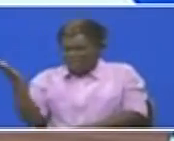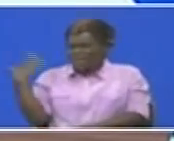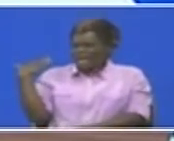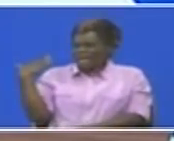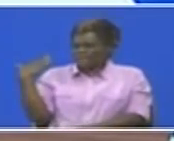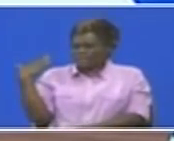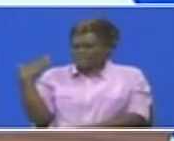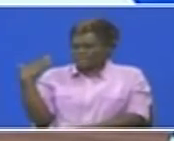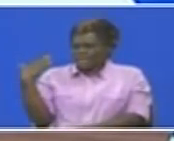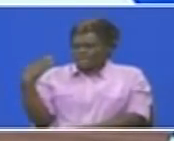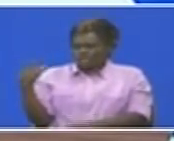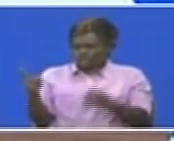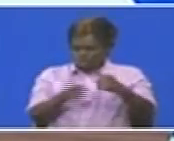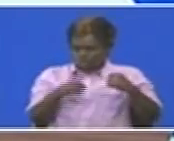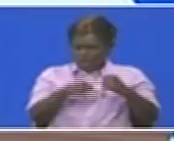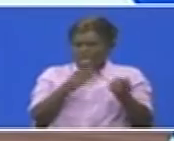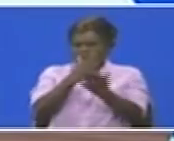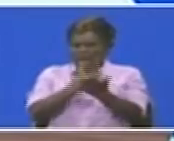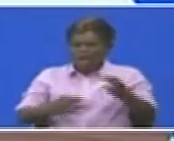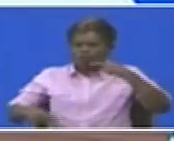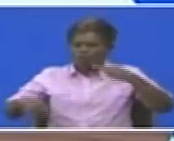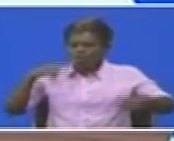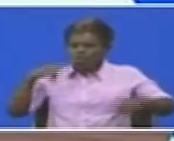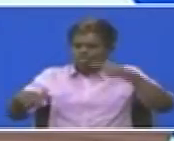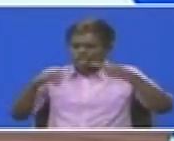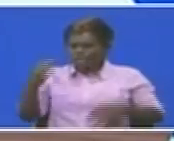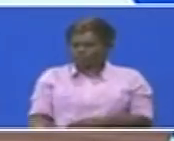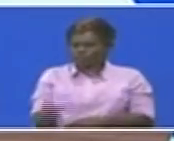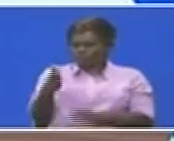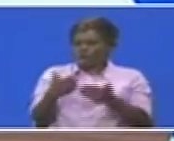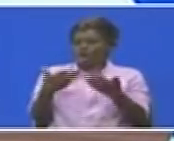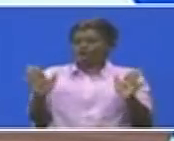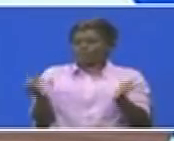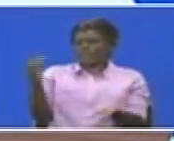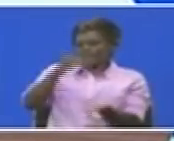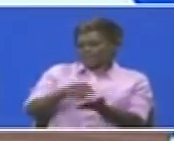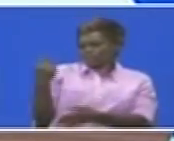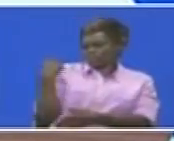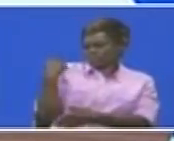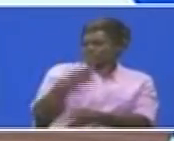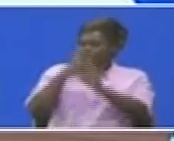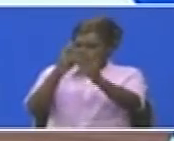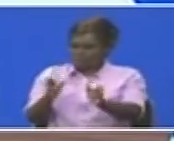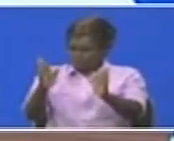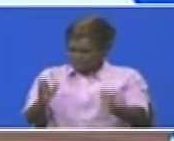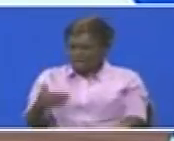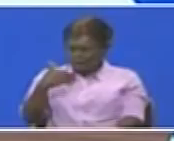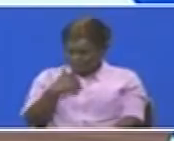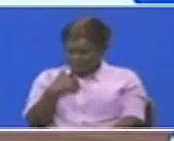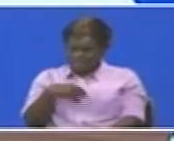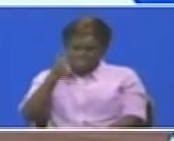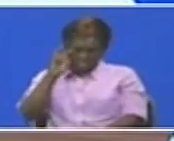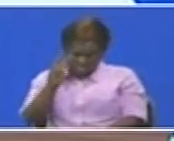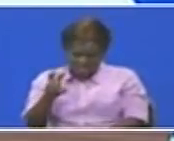July. A half of the hotel was brought down, but it was reopened recently. Right. So Mutalaki has that story, and let's have a